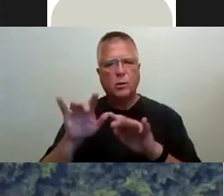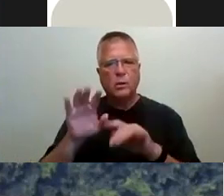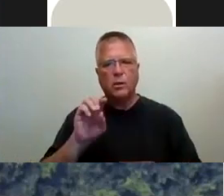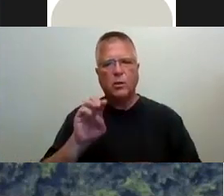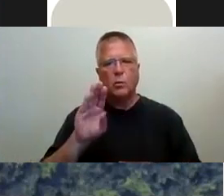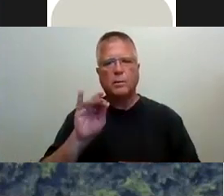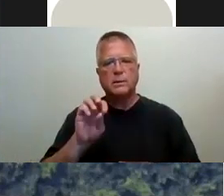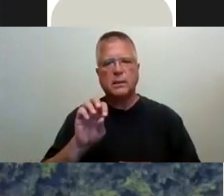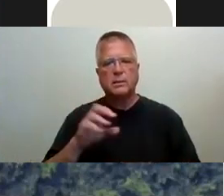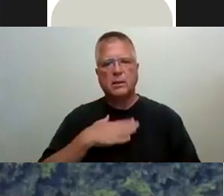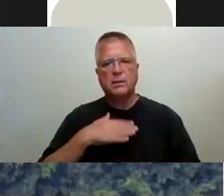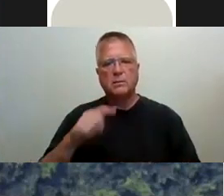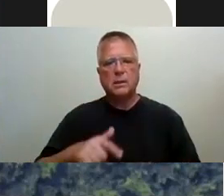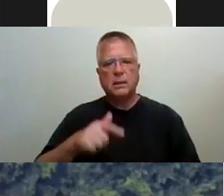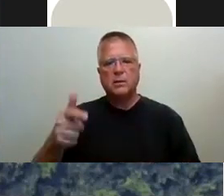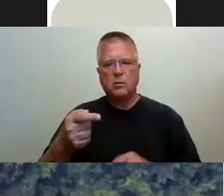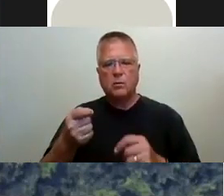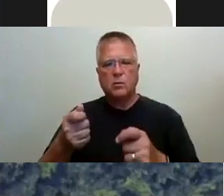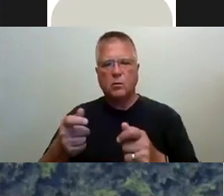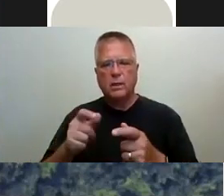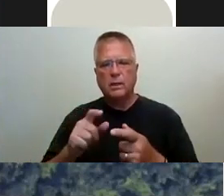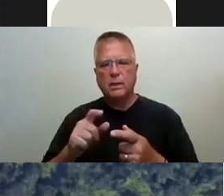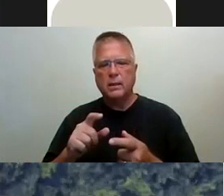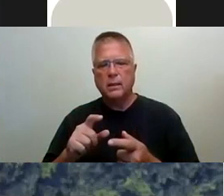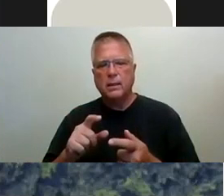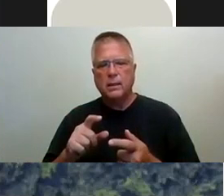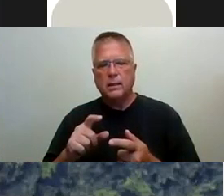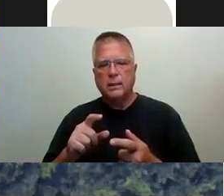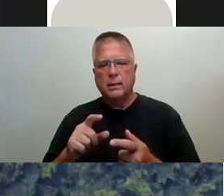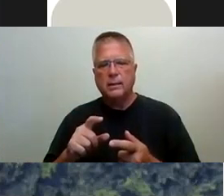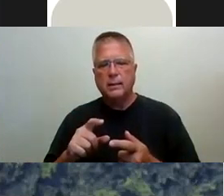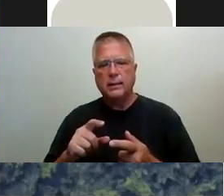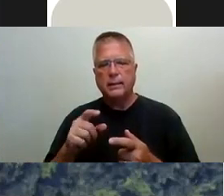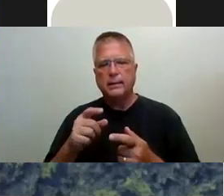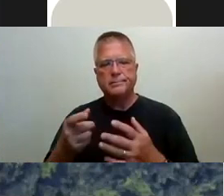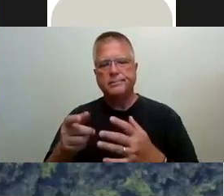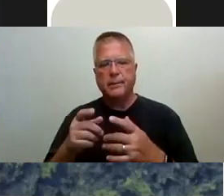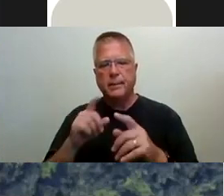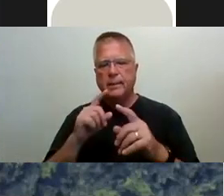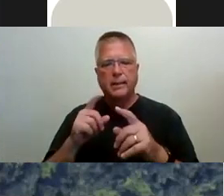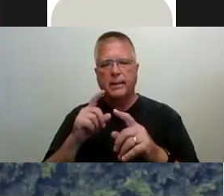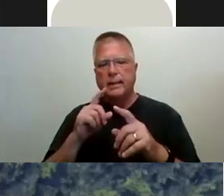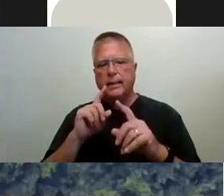So I'm just going to pass it real quick to Annette and see if there's any key question that maybe was asked.